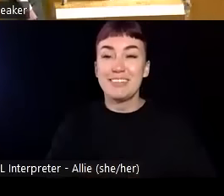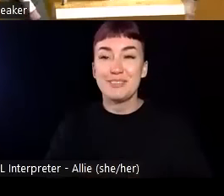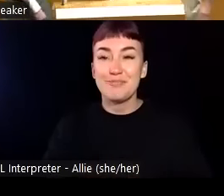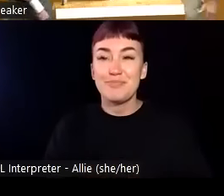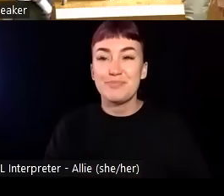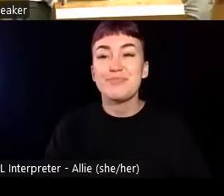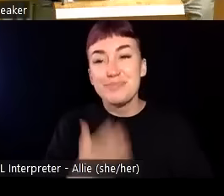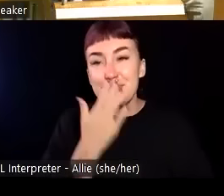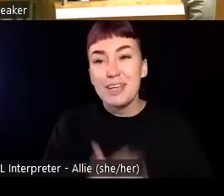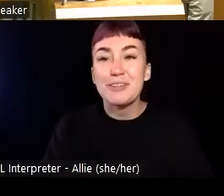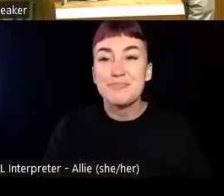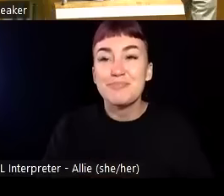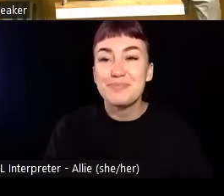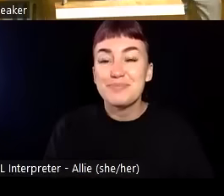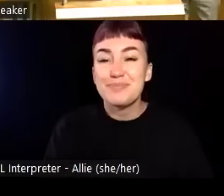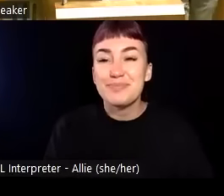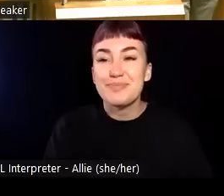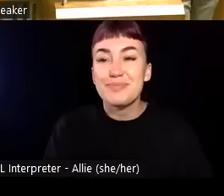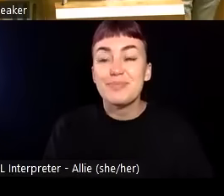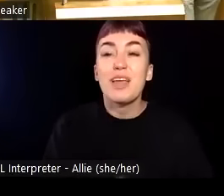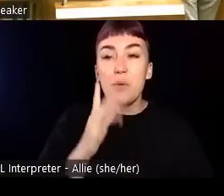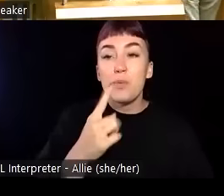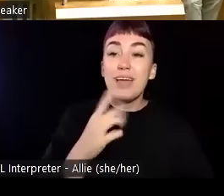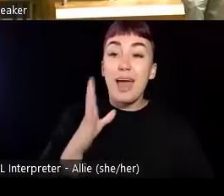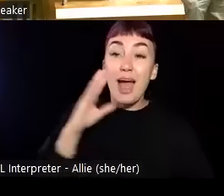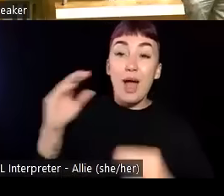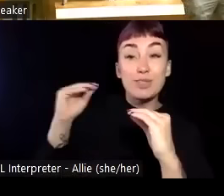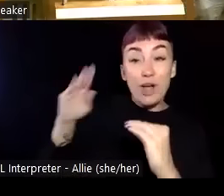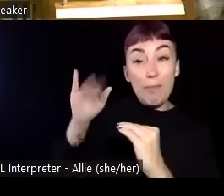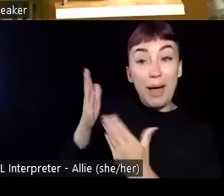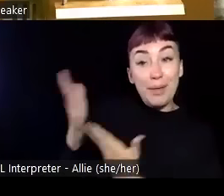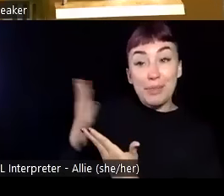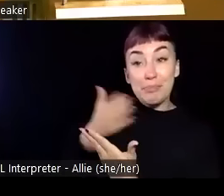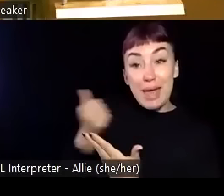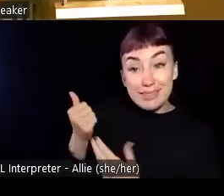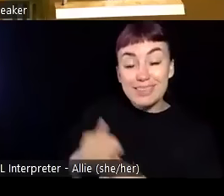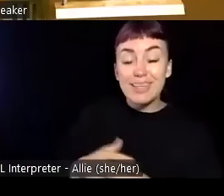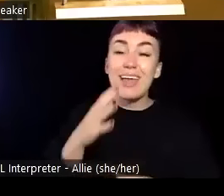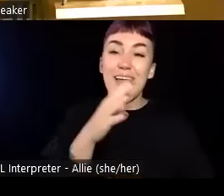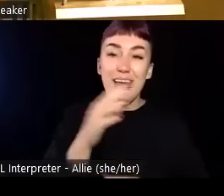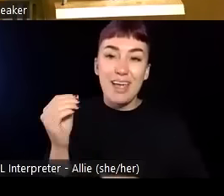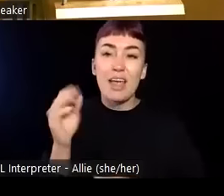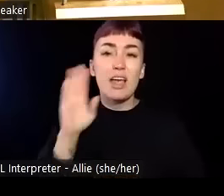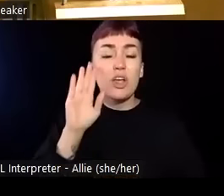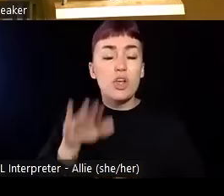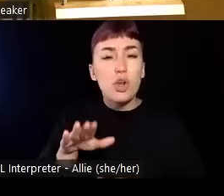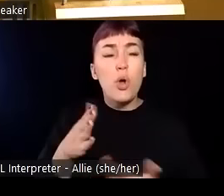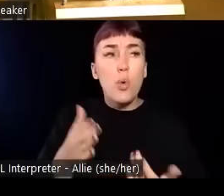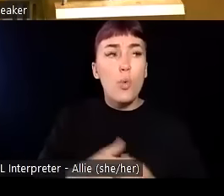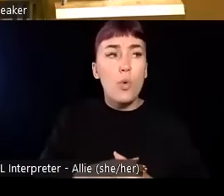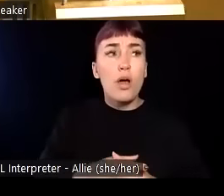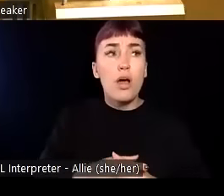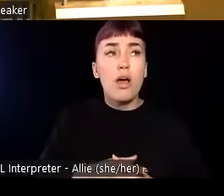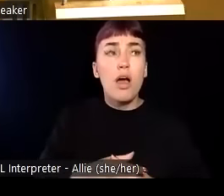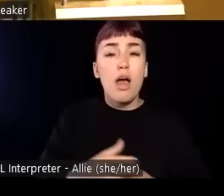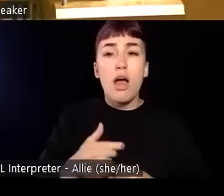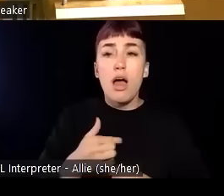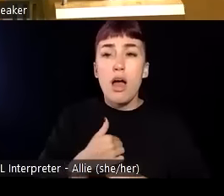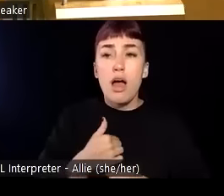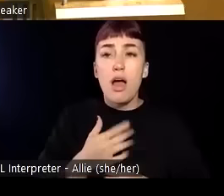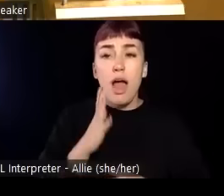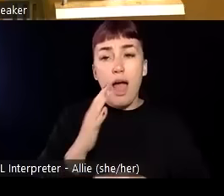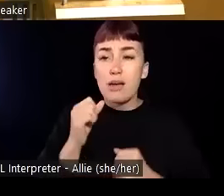So, thank you. I would say I was taught by the best. And, you know, as I